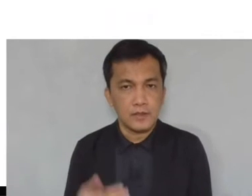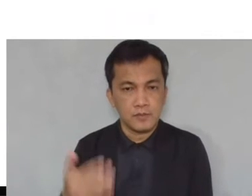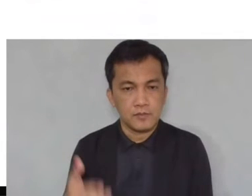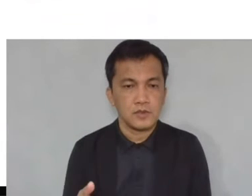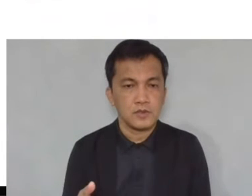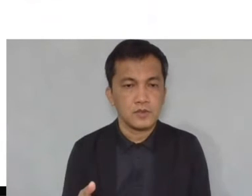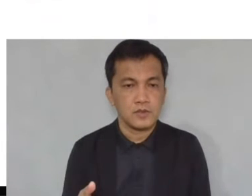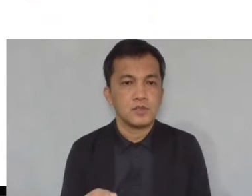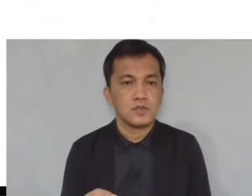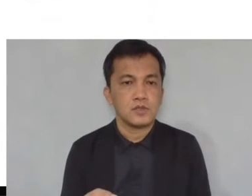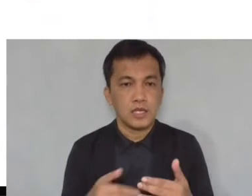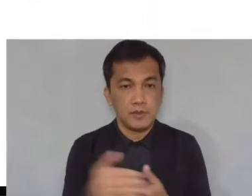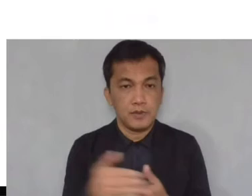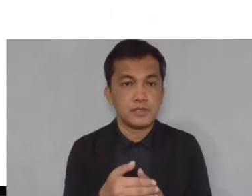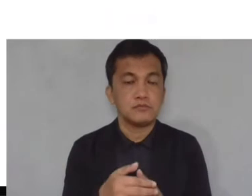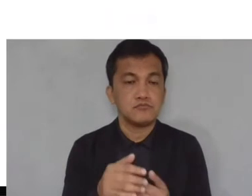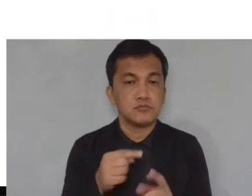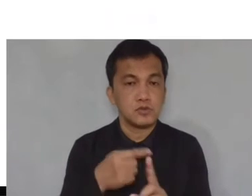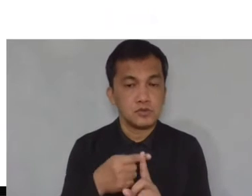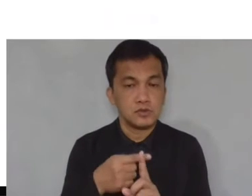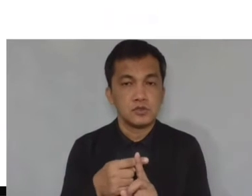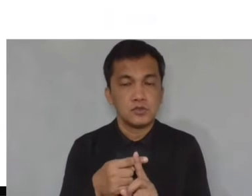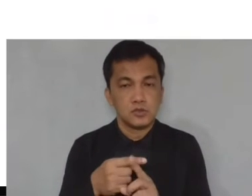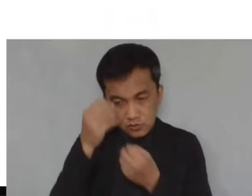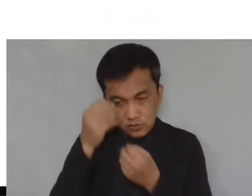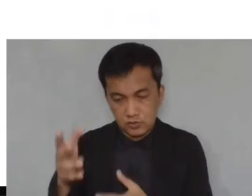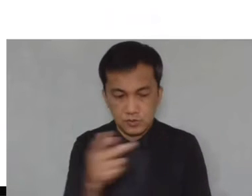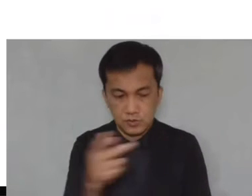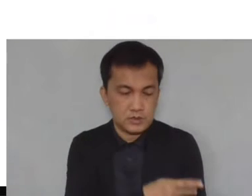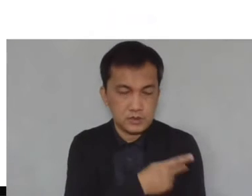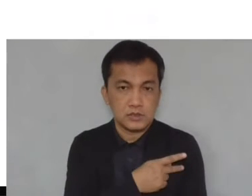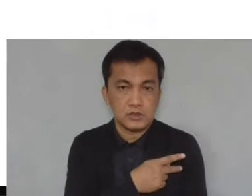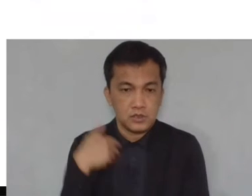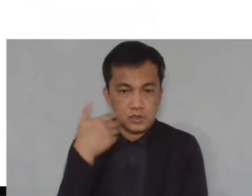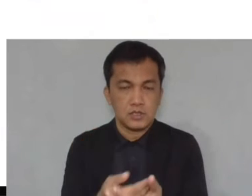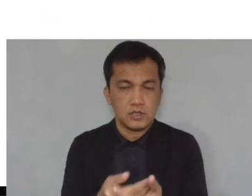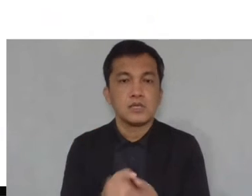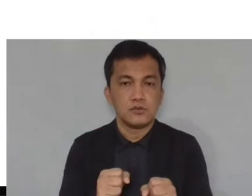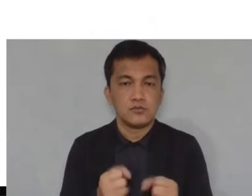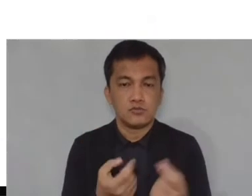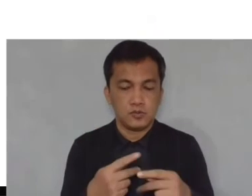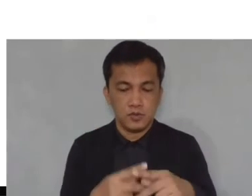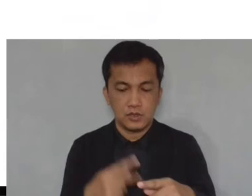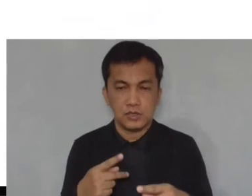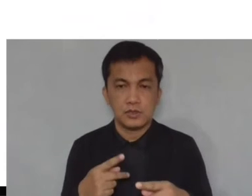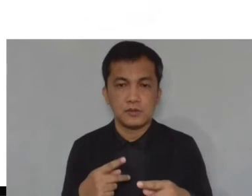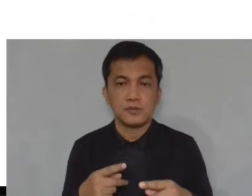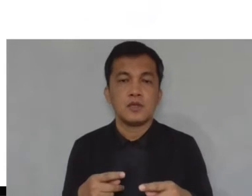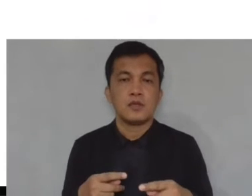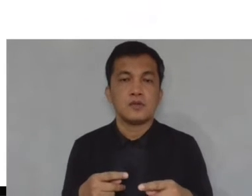Next, advanced text notices prior to the patient arrival creates proactive measures to be adopted to